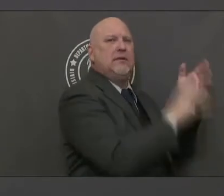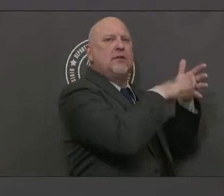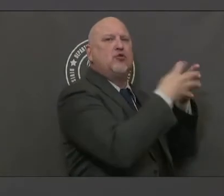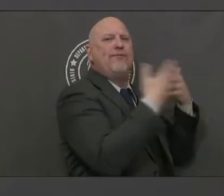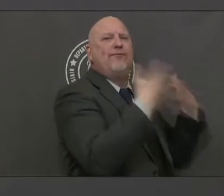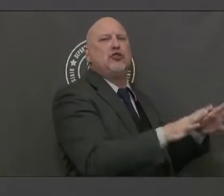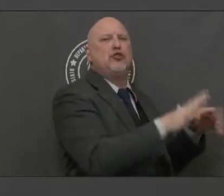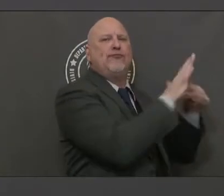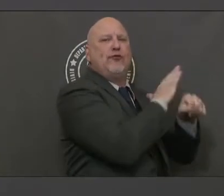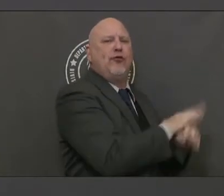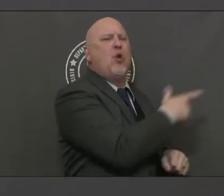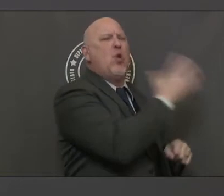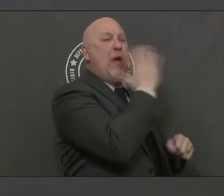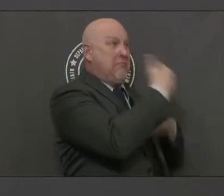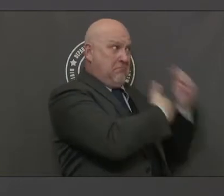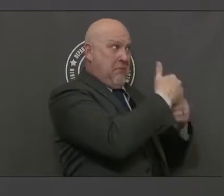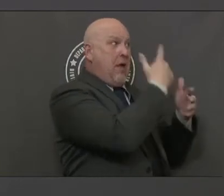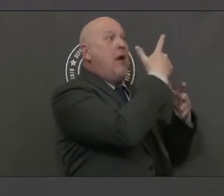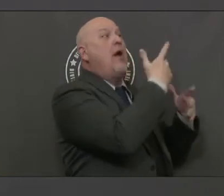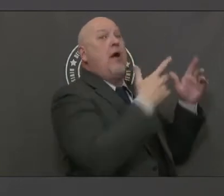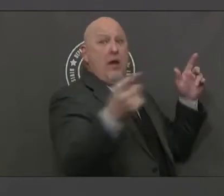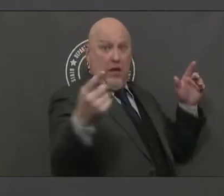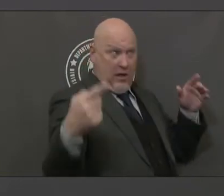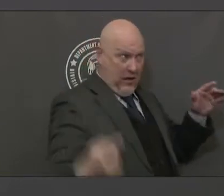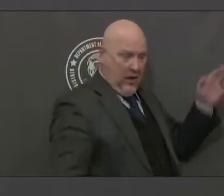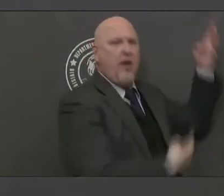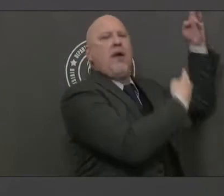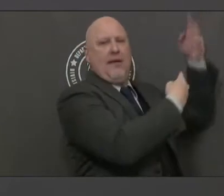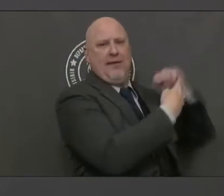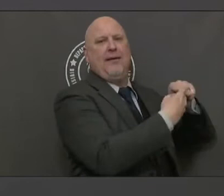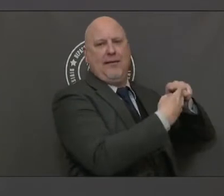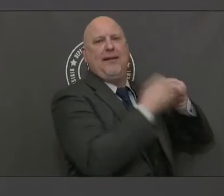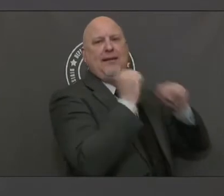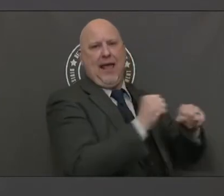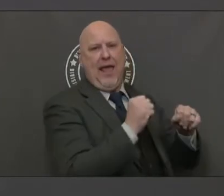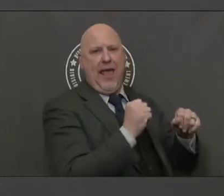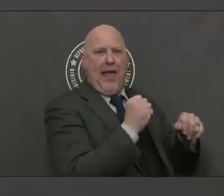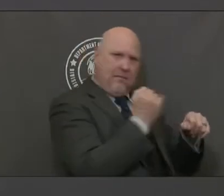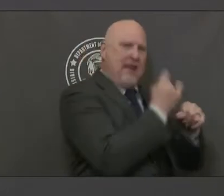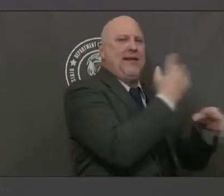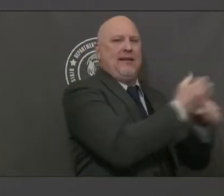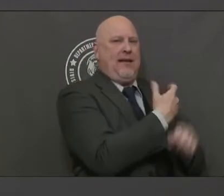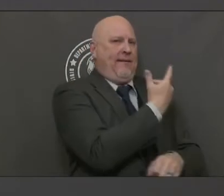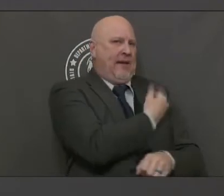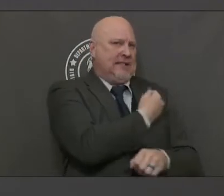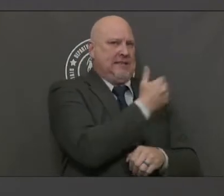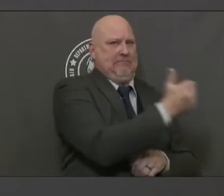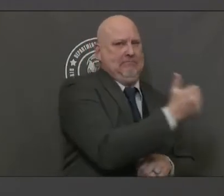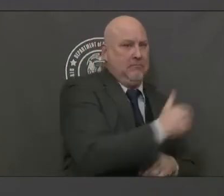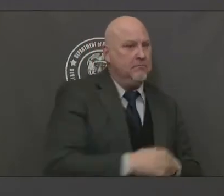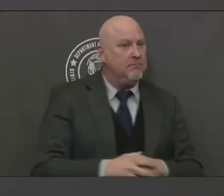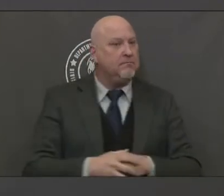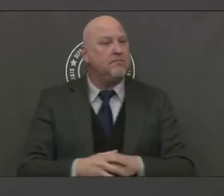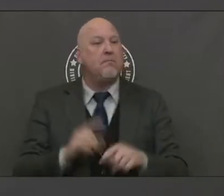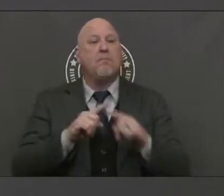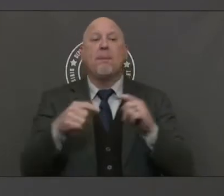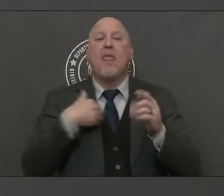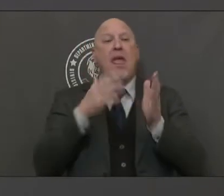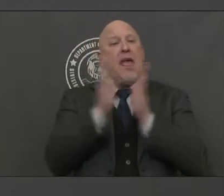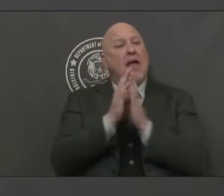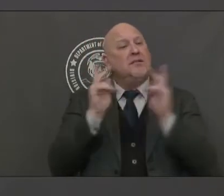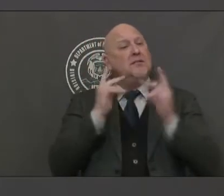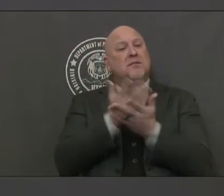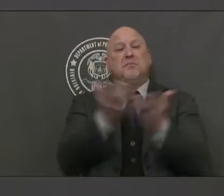had to make, which means that it is possible for people to lie about whether or not they have one of these underlying health conditions. We're not